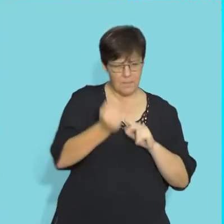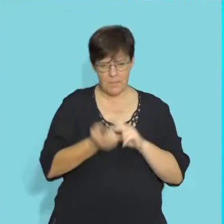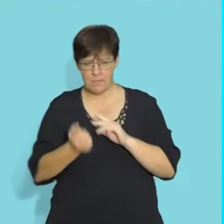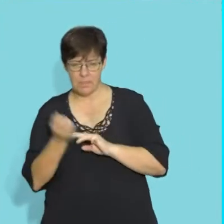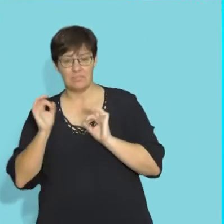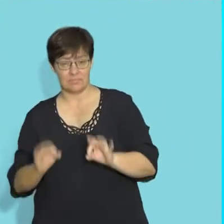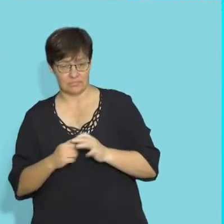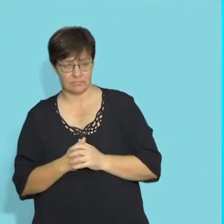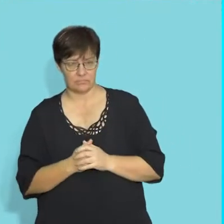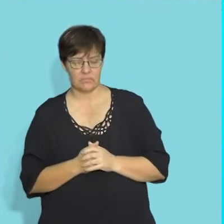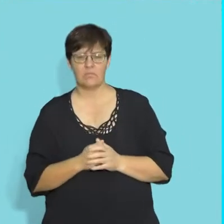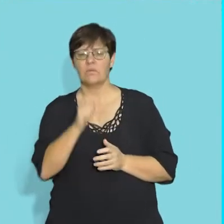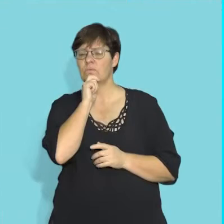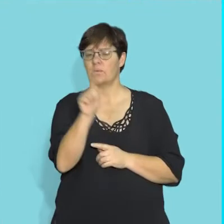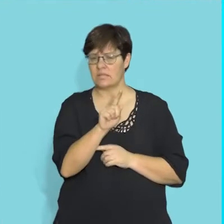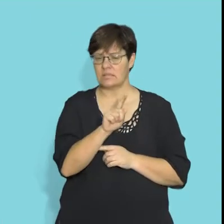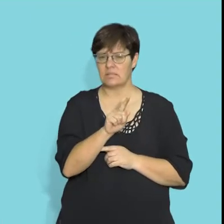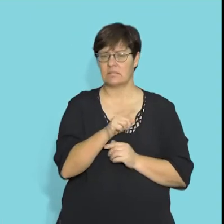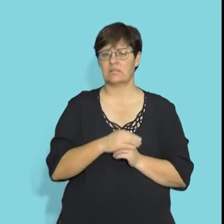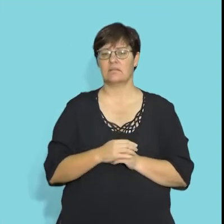we're going to be using the perpendicular